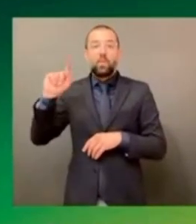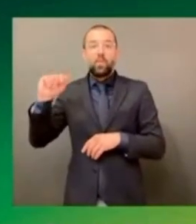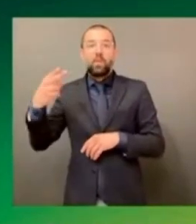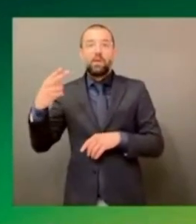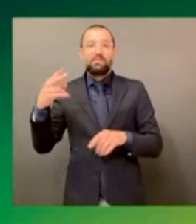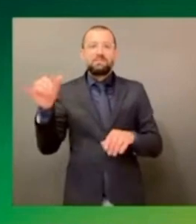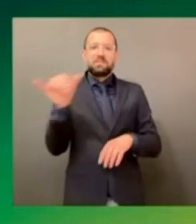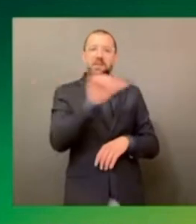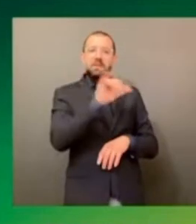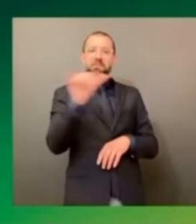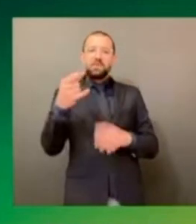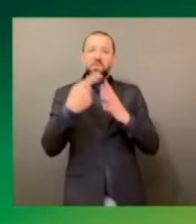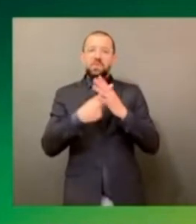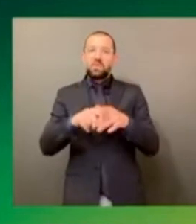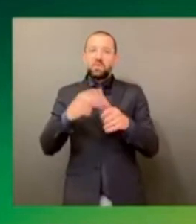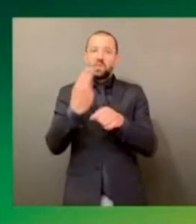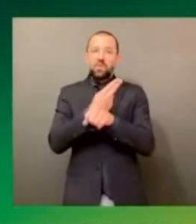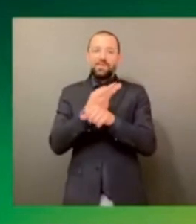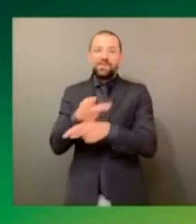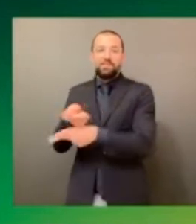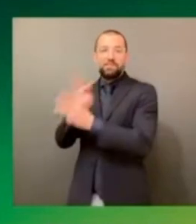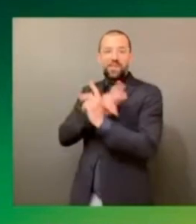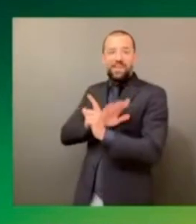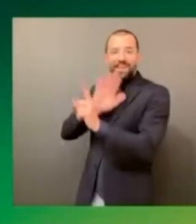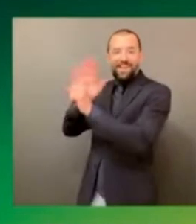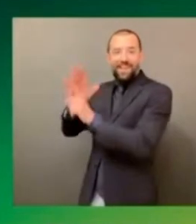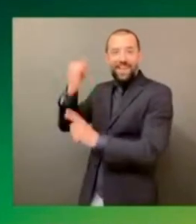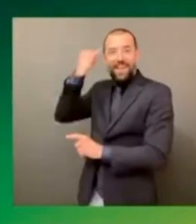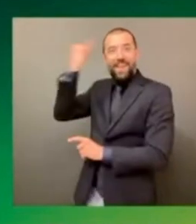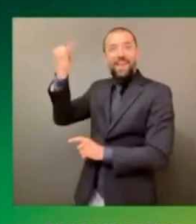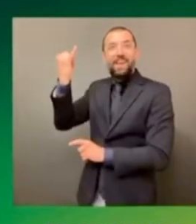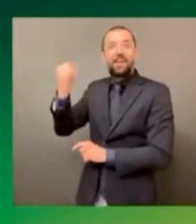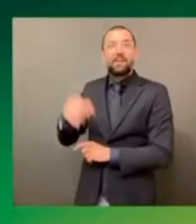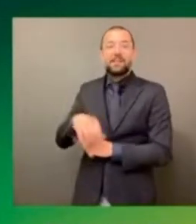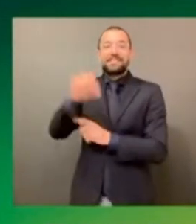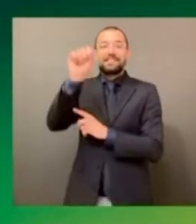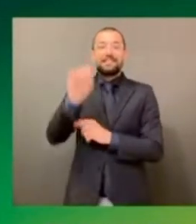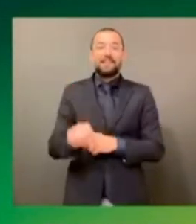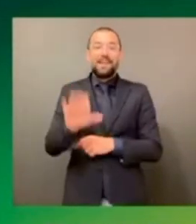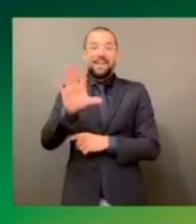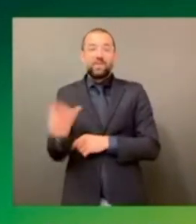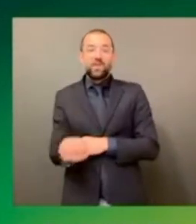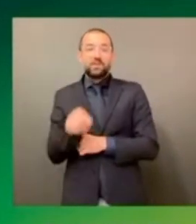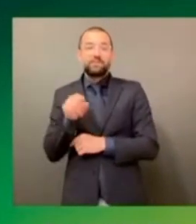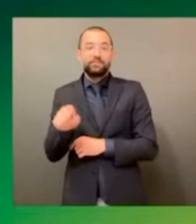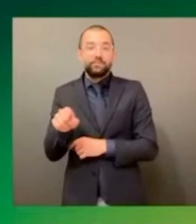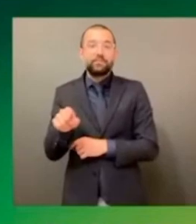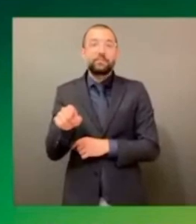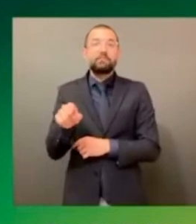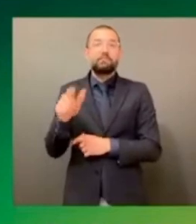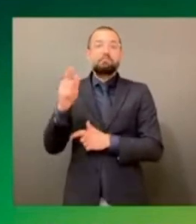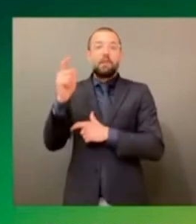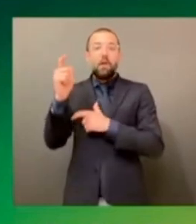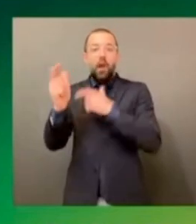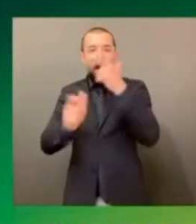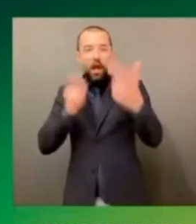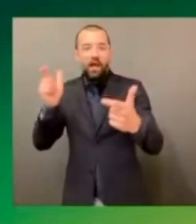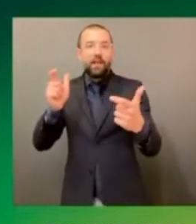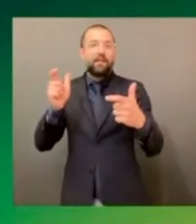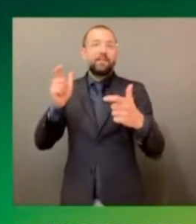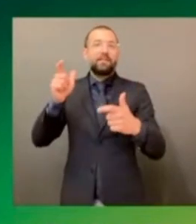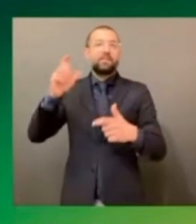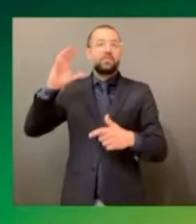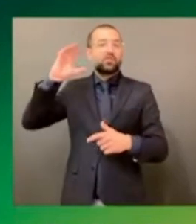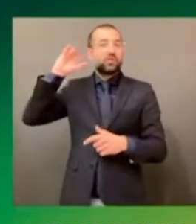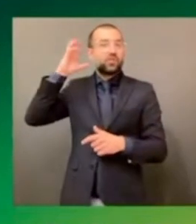In South Africa, part of the world's largest radio telescope is under construction,